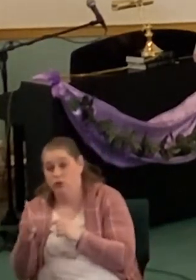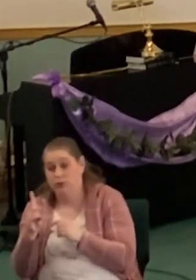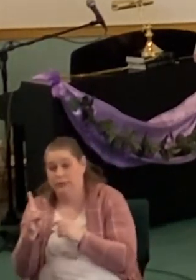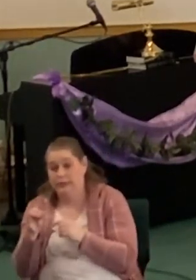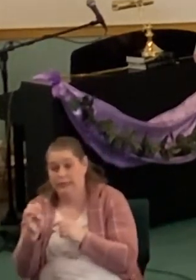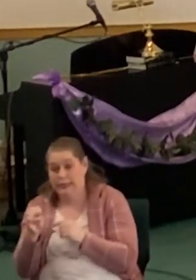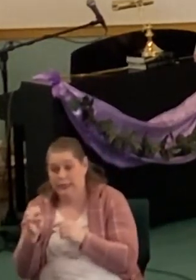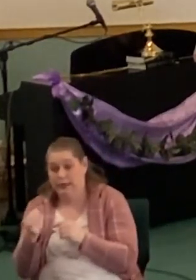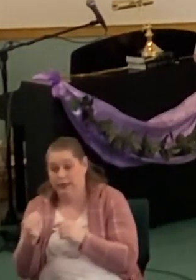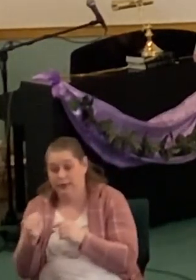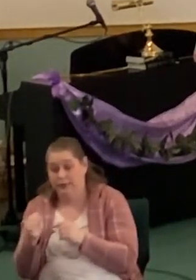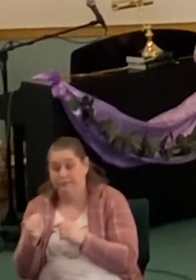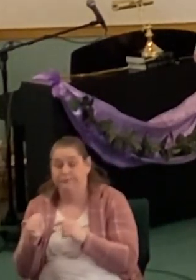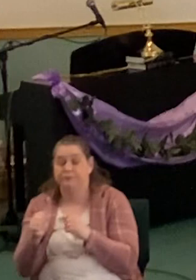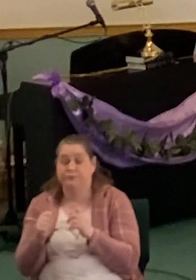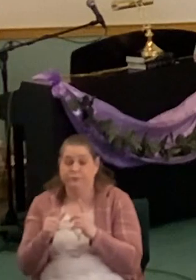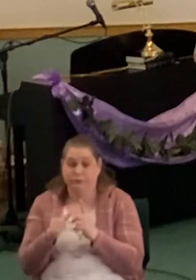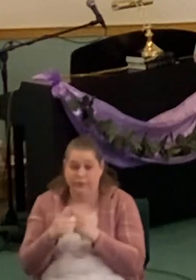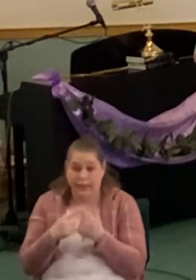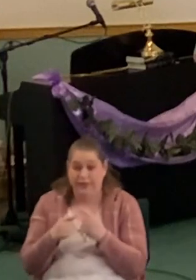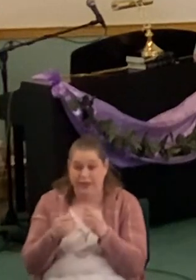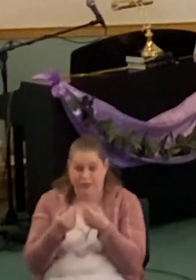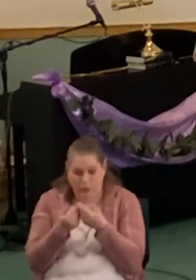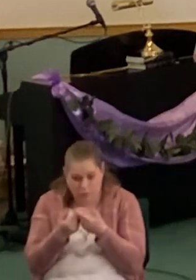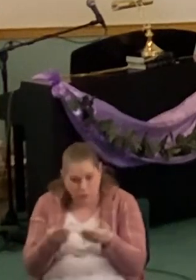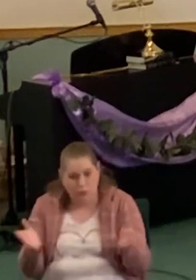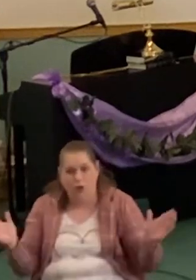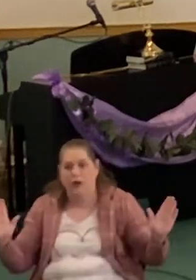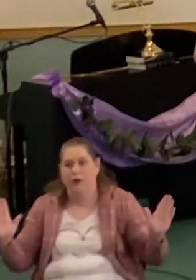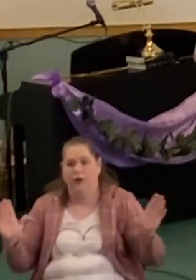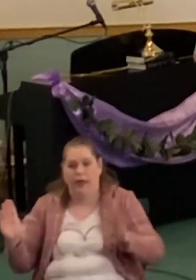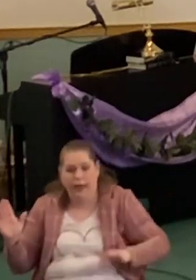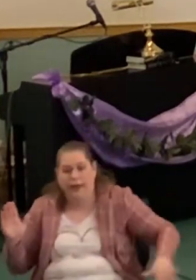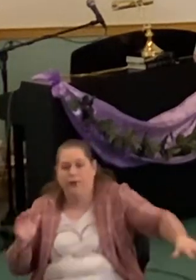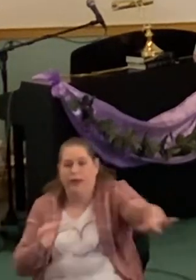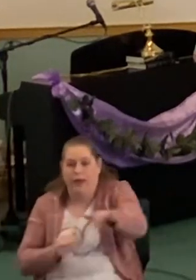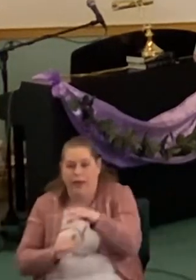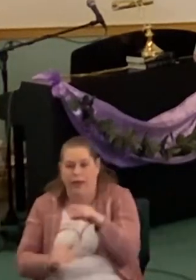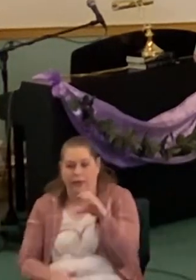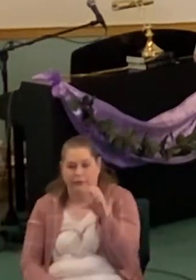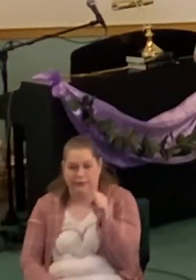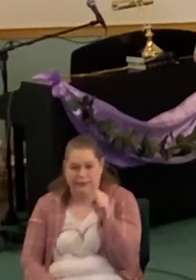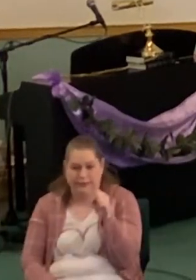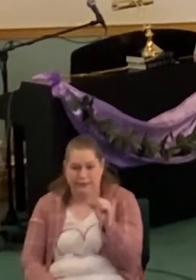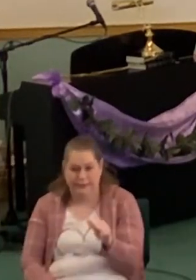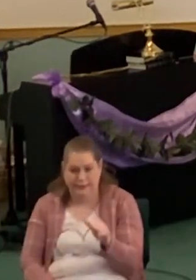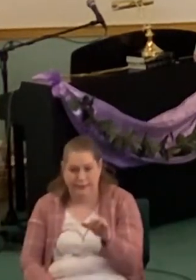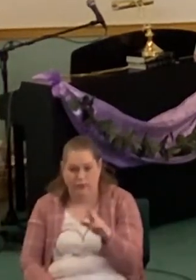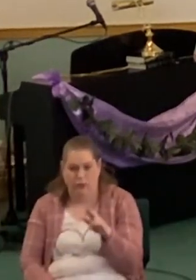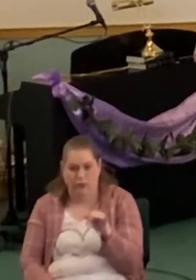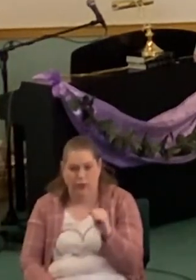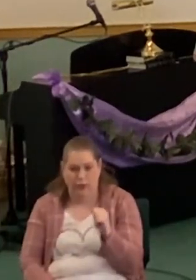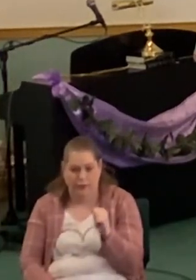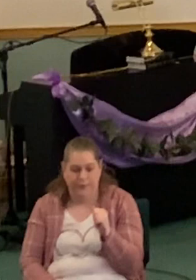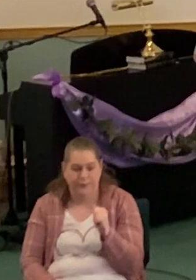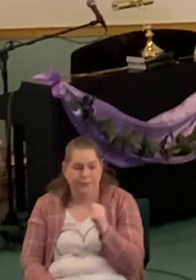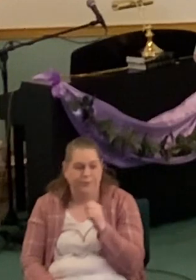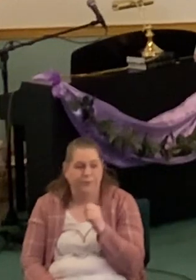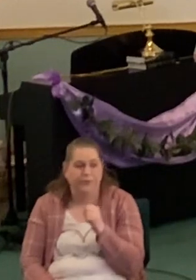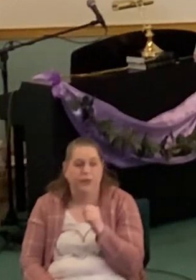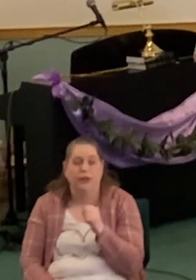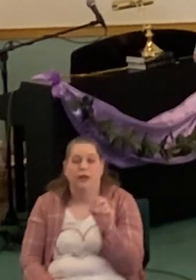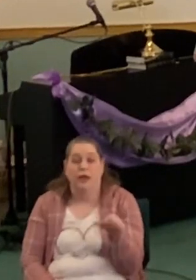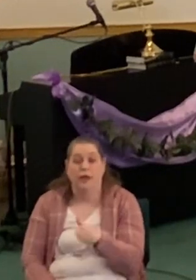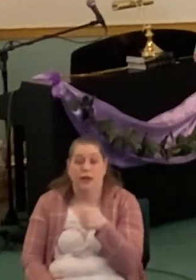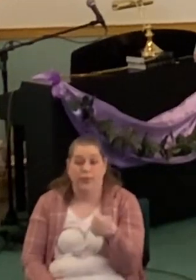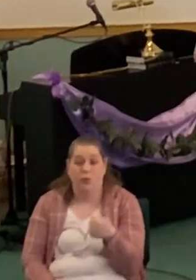through 28 describe things that happen in the broader area of Samaria. That's one way to outline the book of Acts. Another one is based on Peter